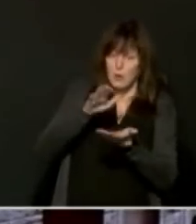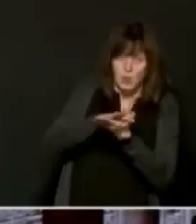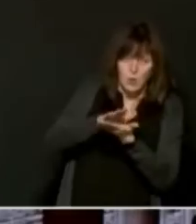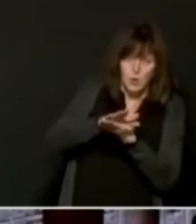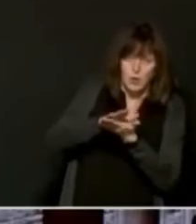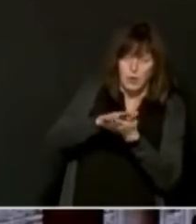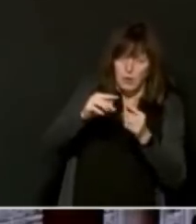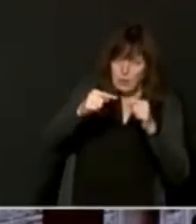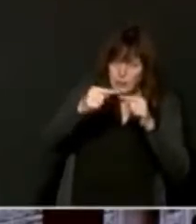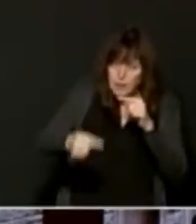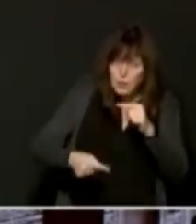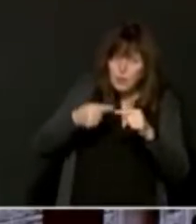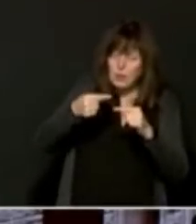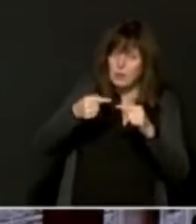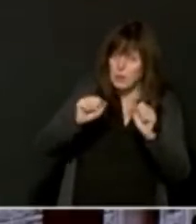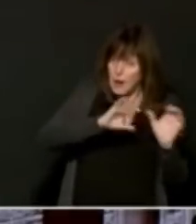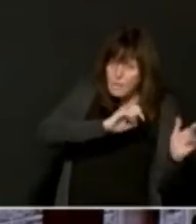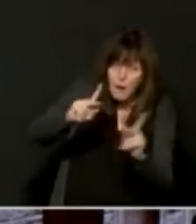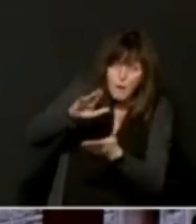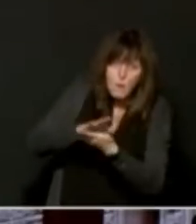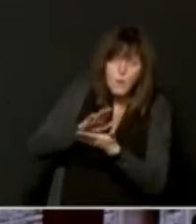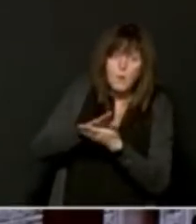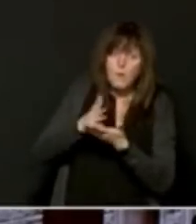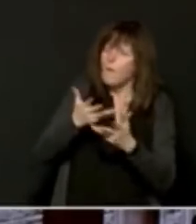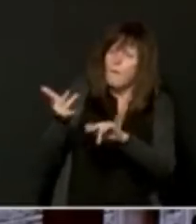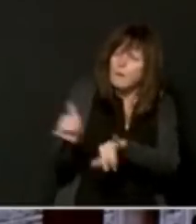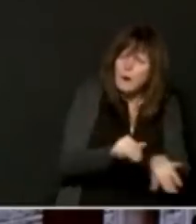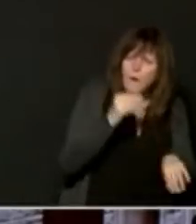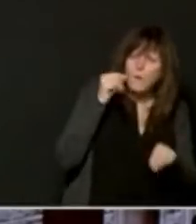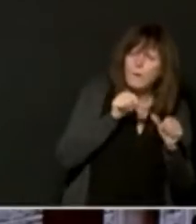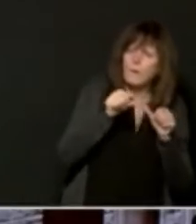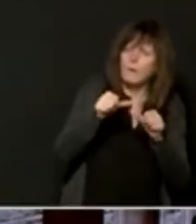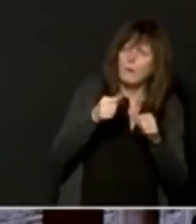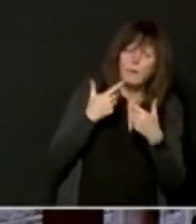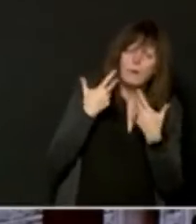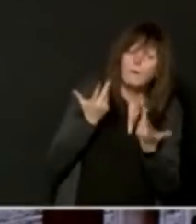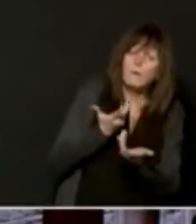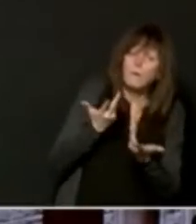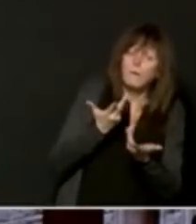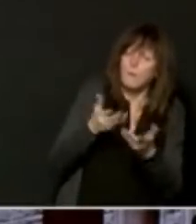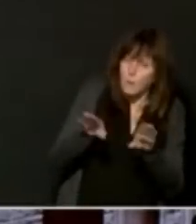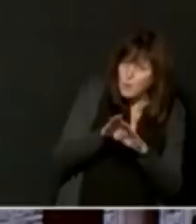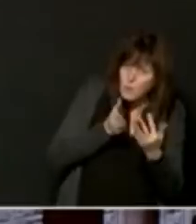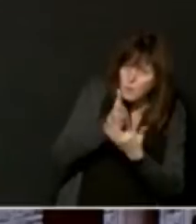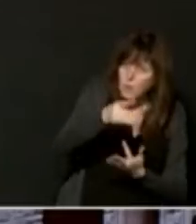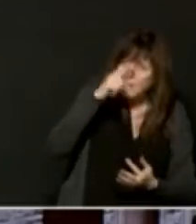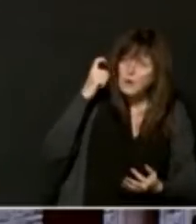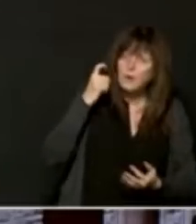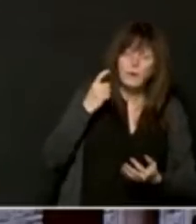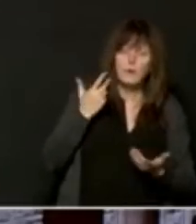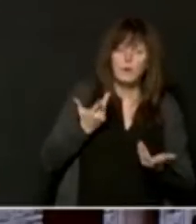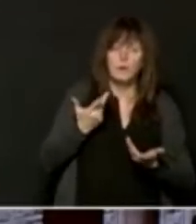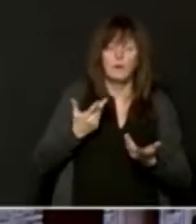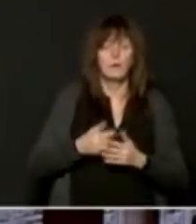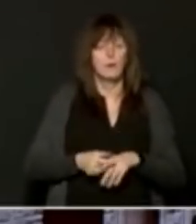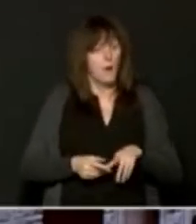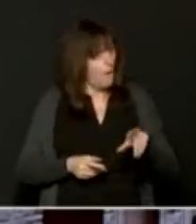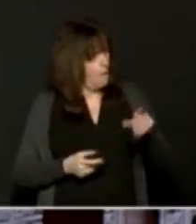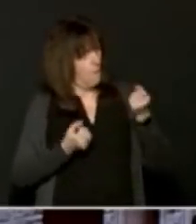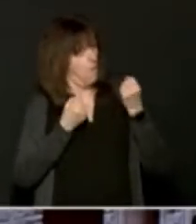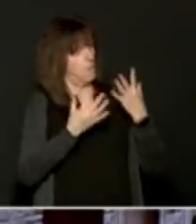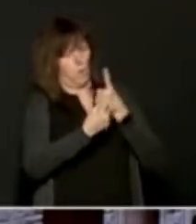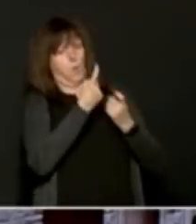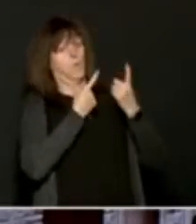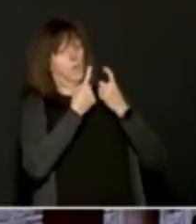are children going to be able to get back to school? So a couple questions there. As you know, likely from our plan, we